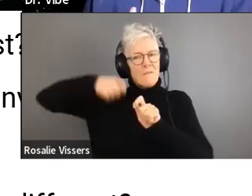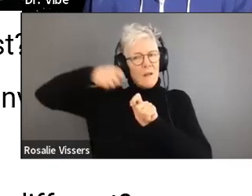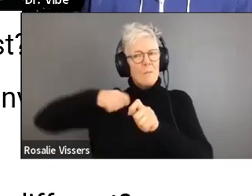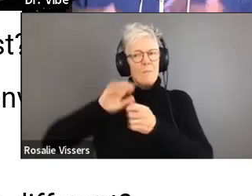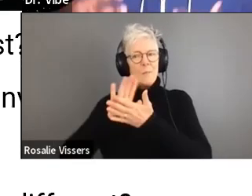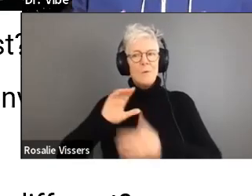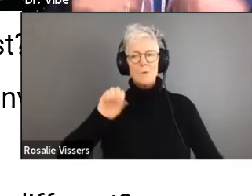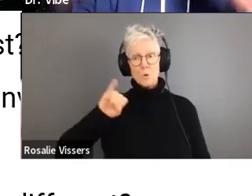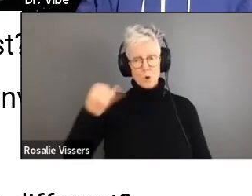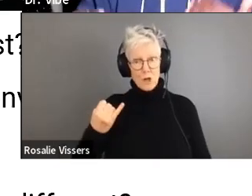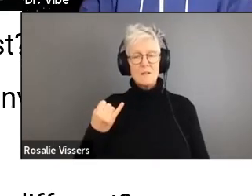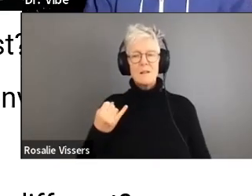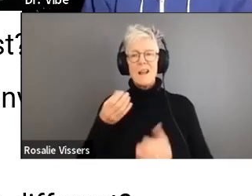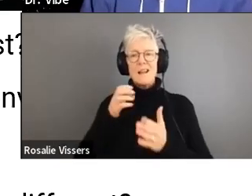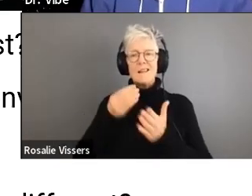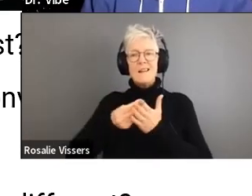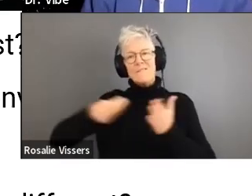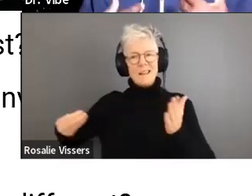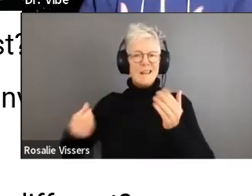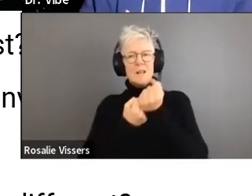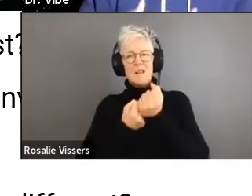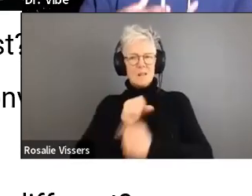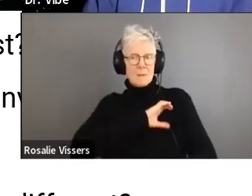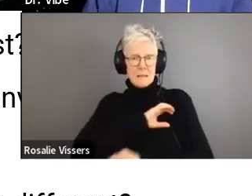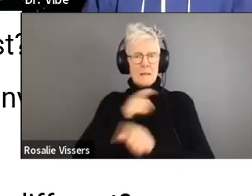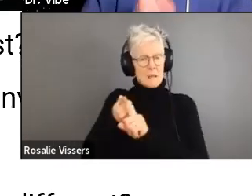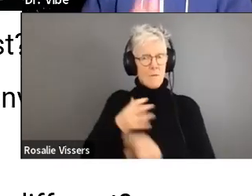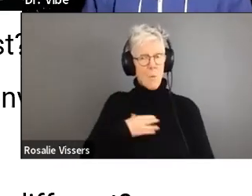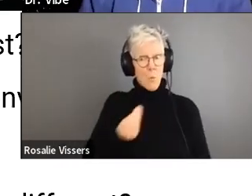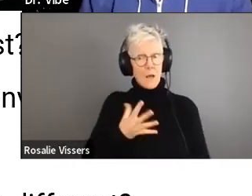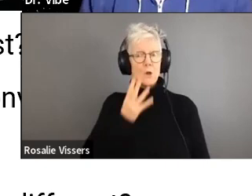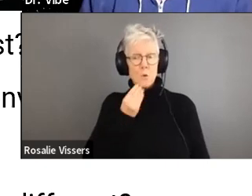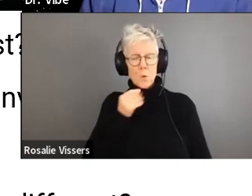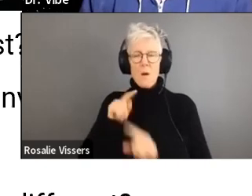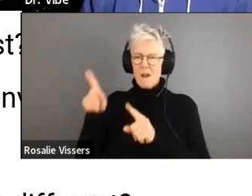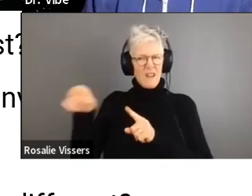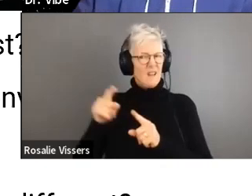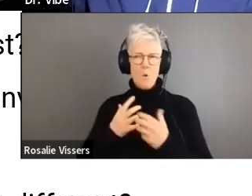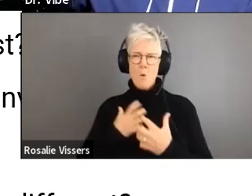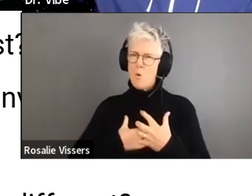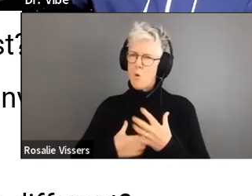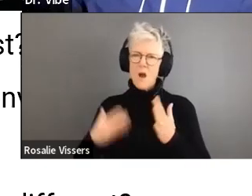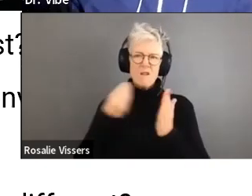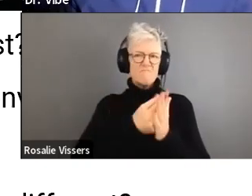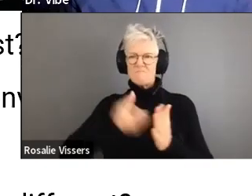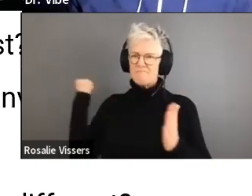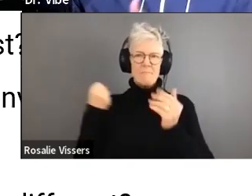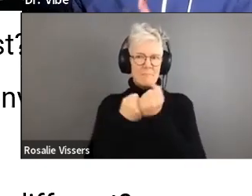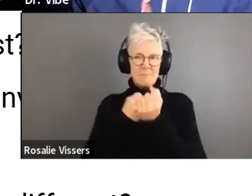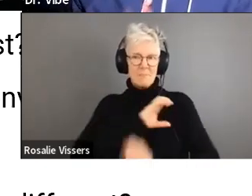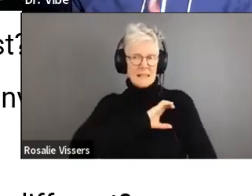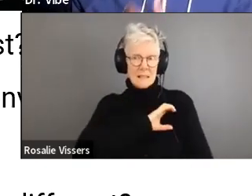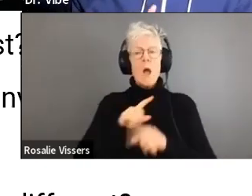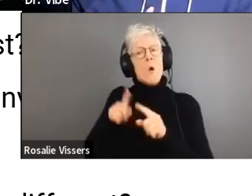police. And he's a white Jewish gentleman, but he's very passionate about defunding the police. And 3 or 4 years ago, when